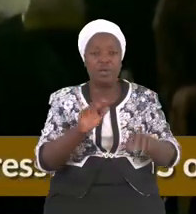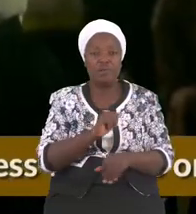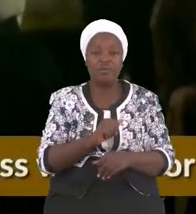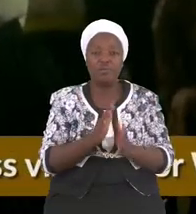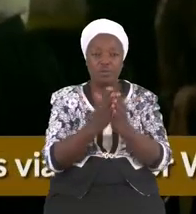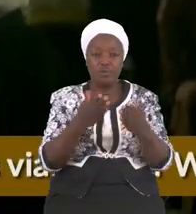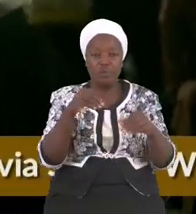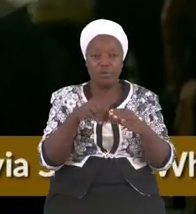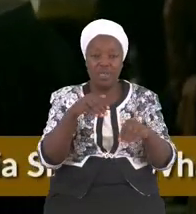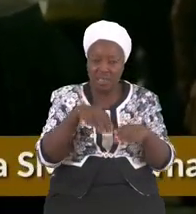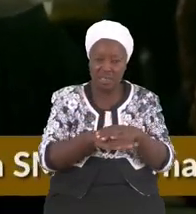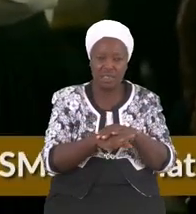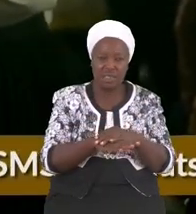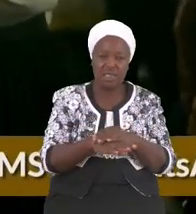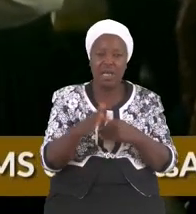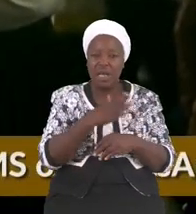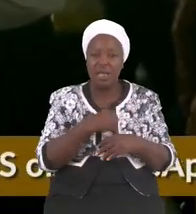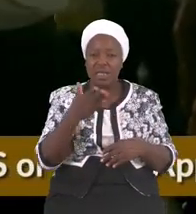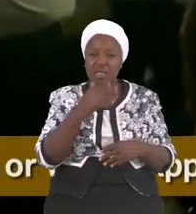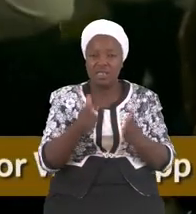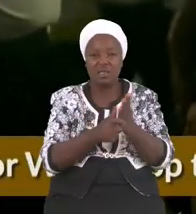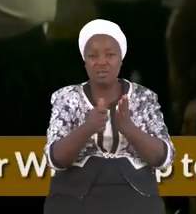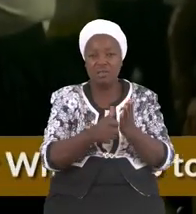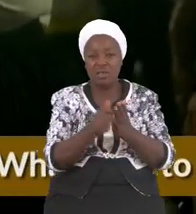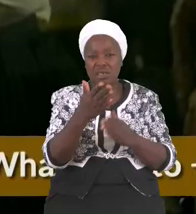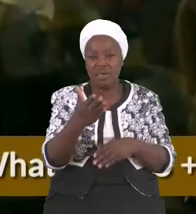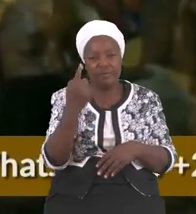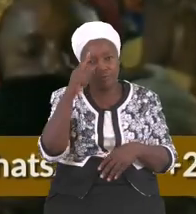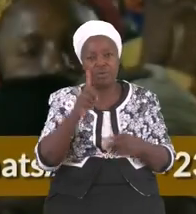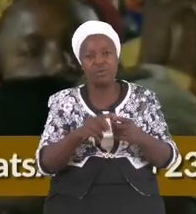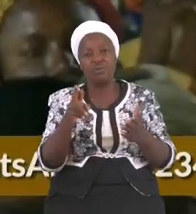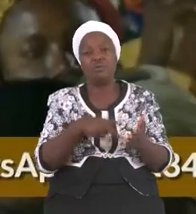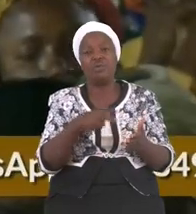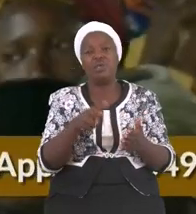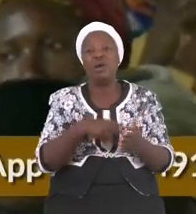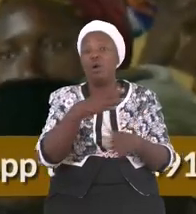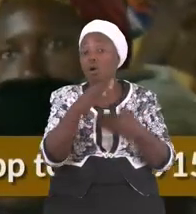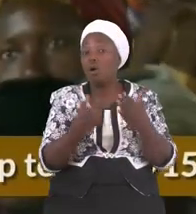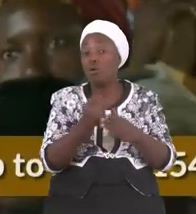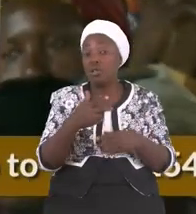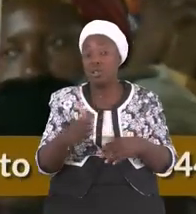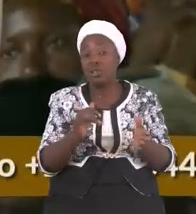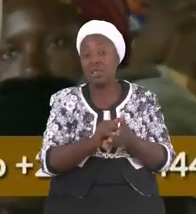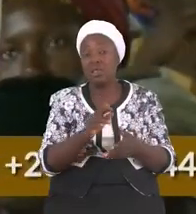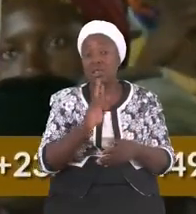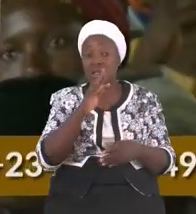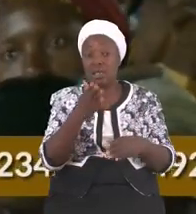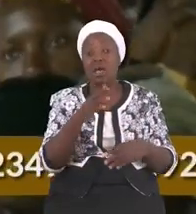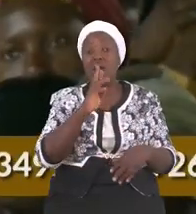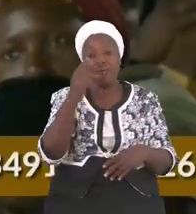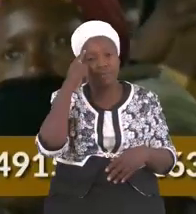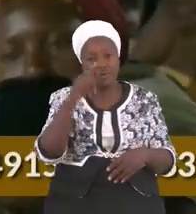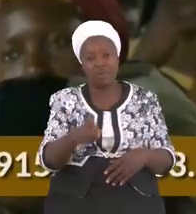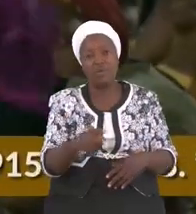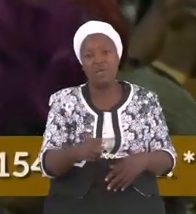And there's a tract there for you to read. All the materials are for you. Counselors,